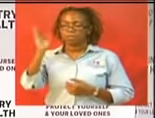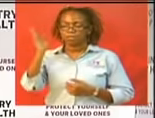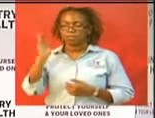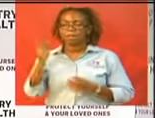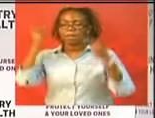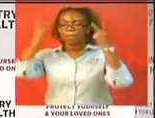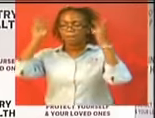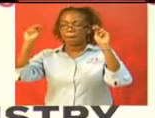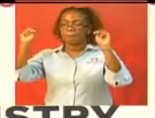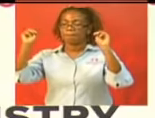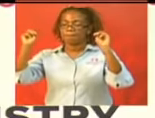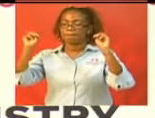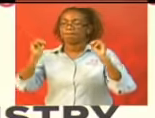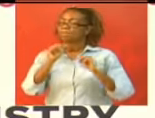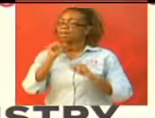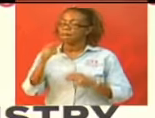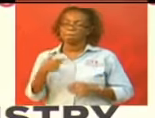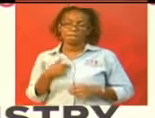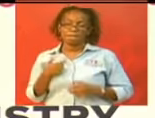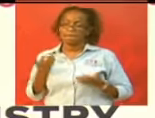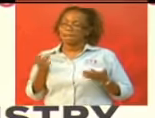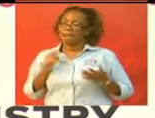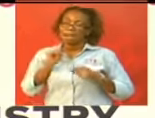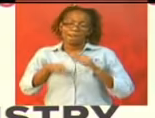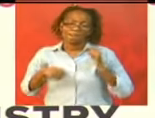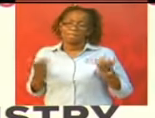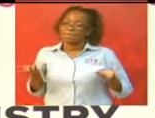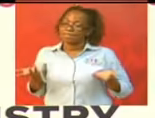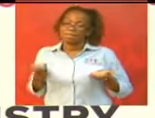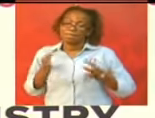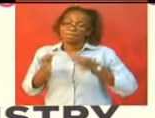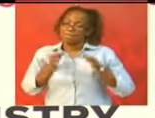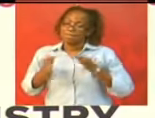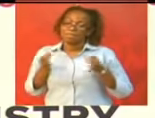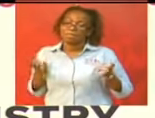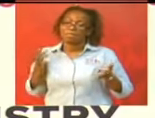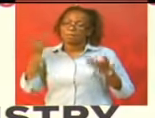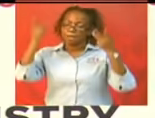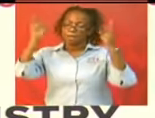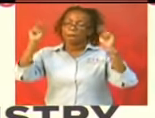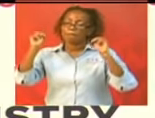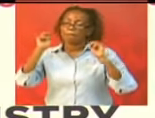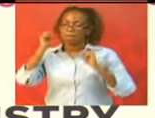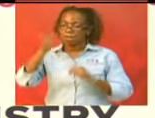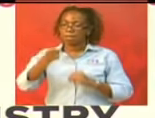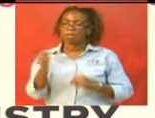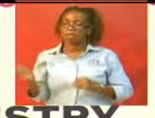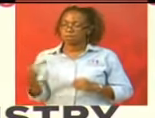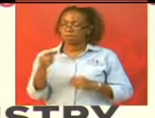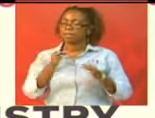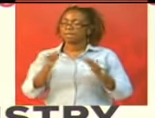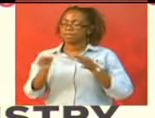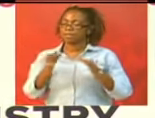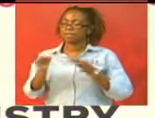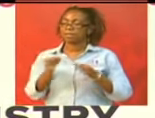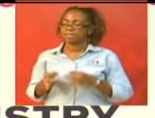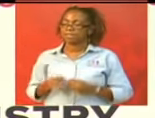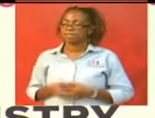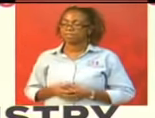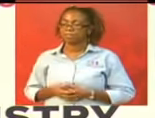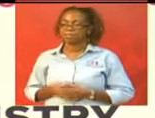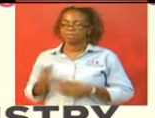further. Suffice it to say, with the second question as it relates to the border, the Prime Minister did mention it is